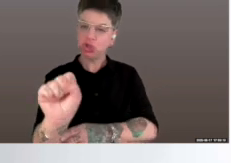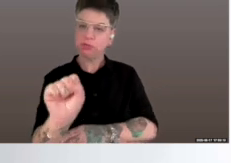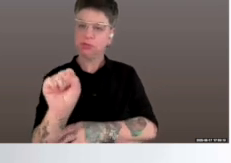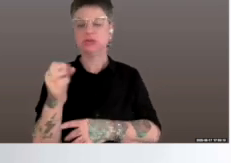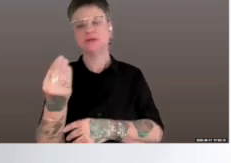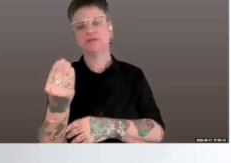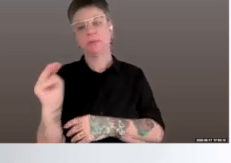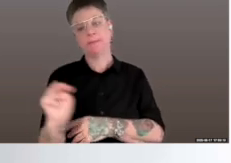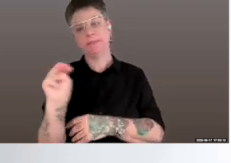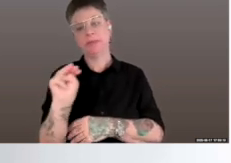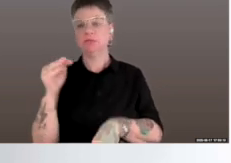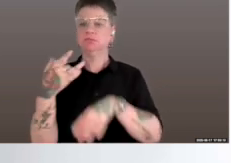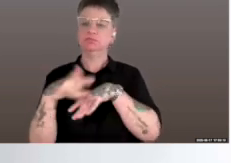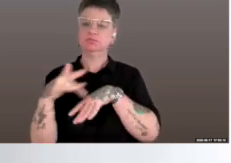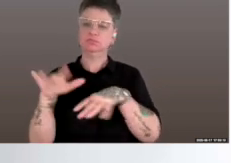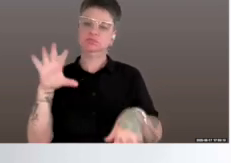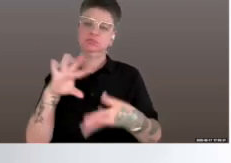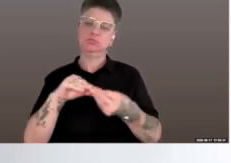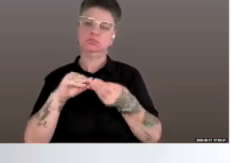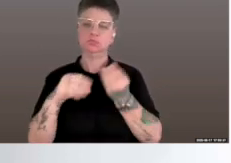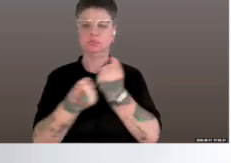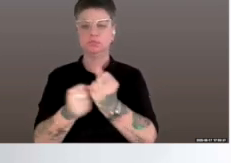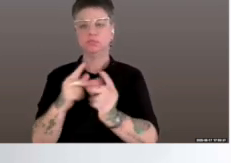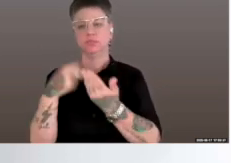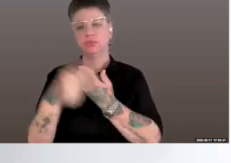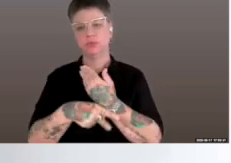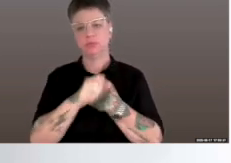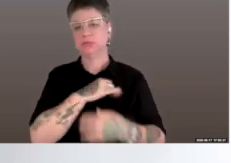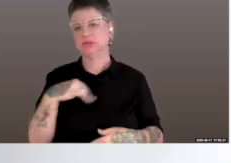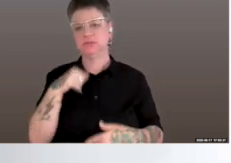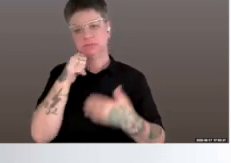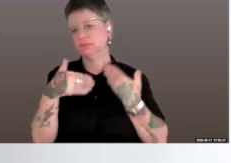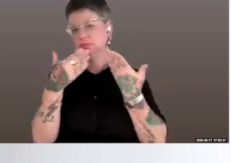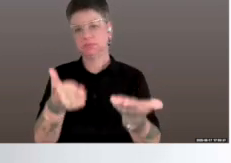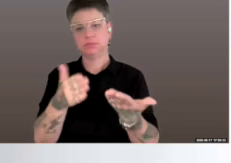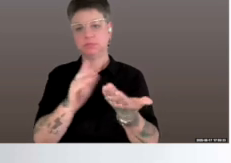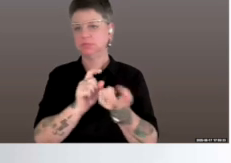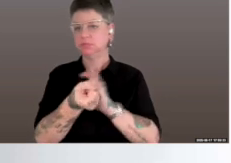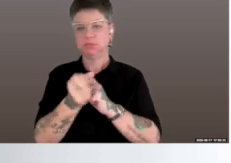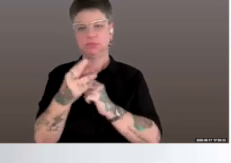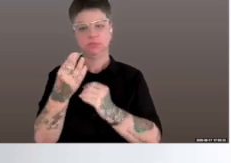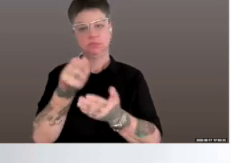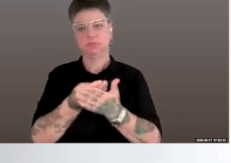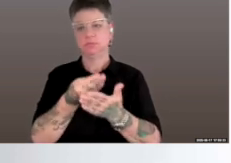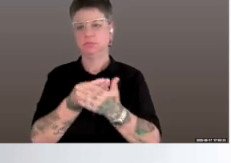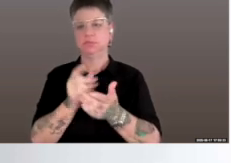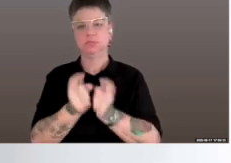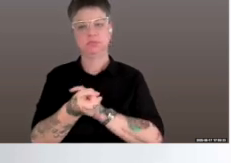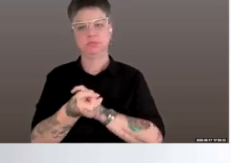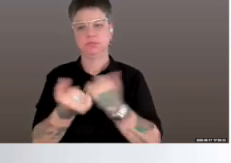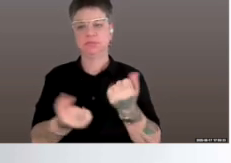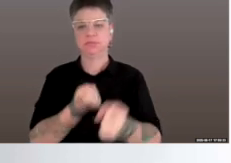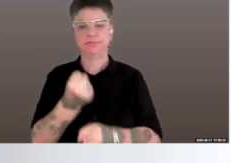from at-scale pilot projects to showcase technical feasibility and economic viability. Since